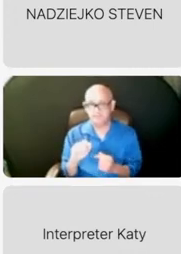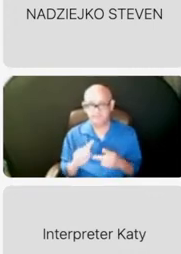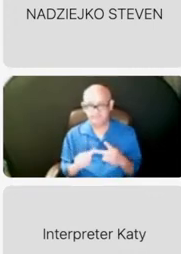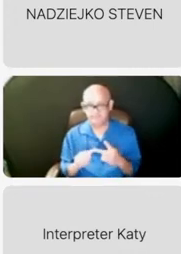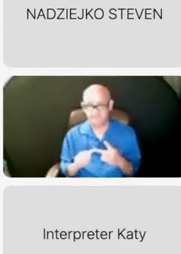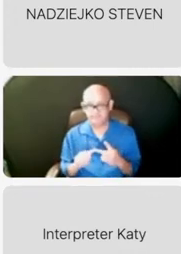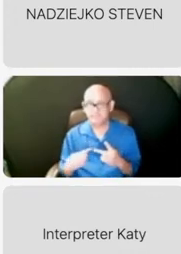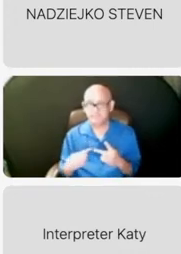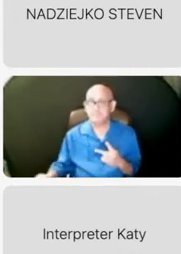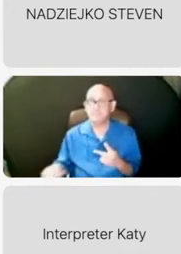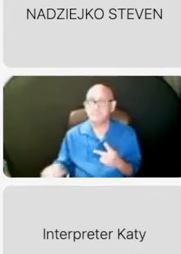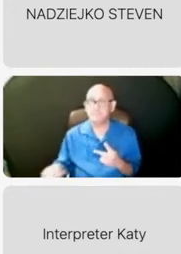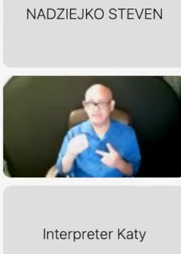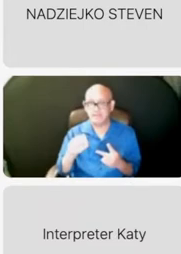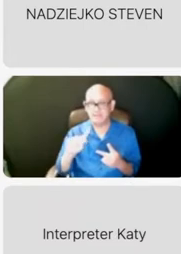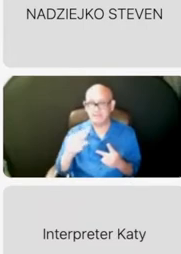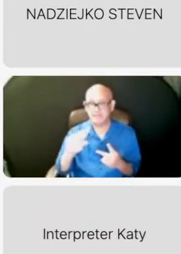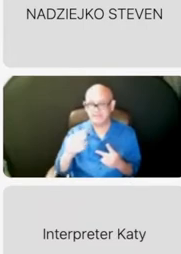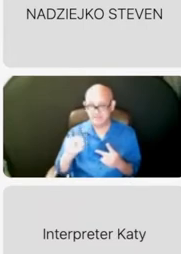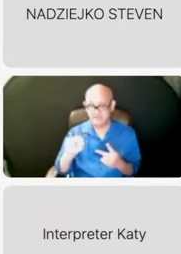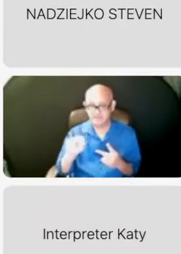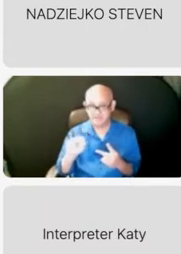stephen castanon jr